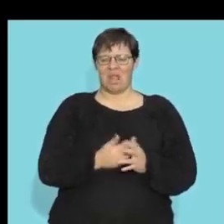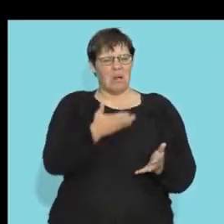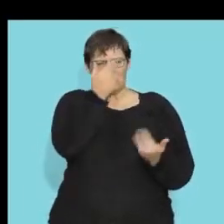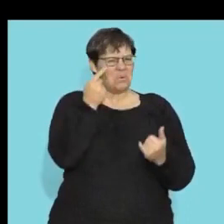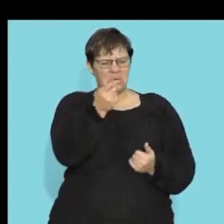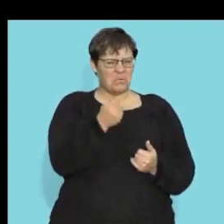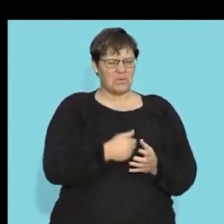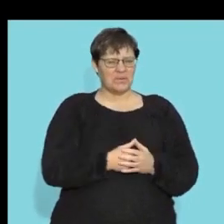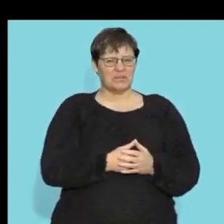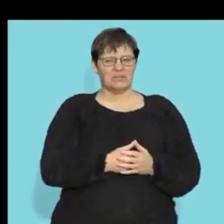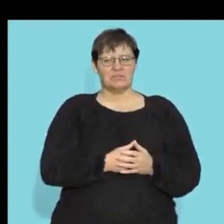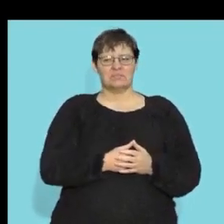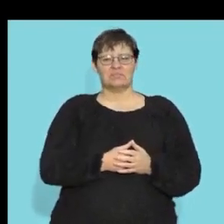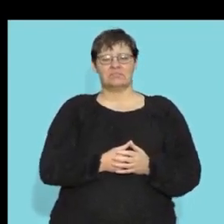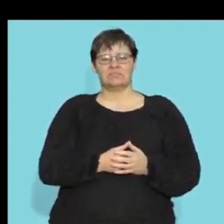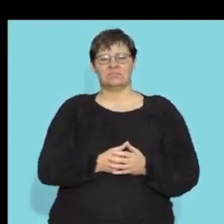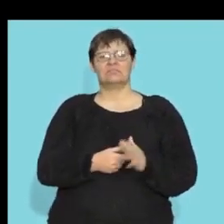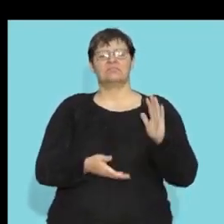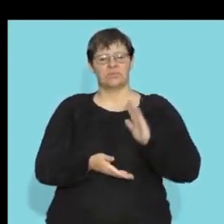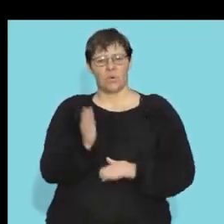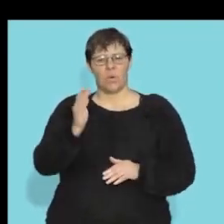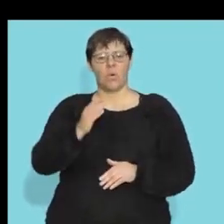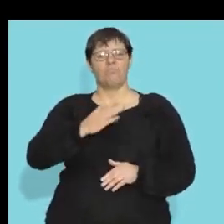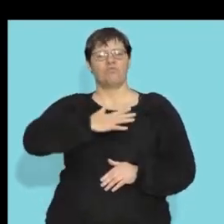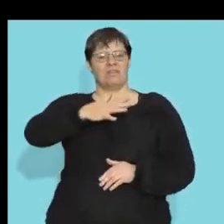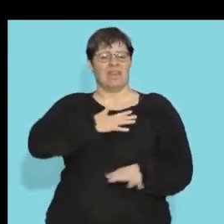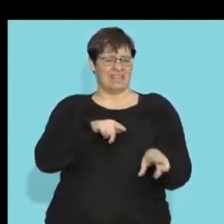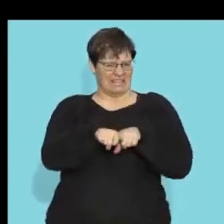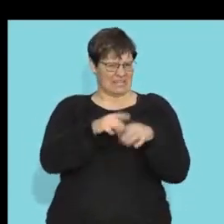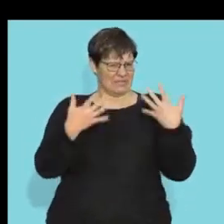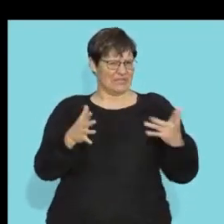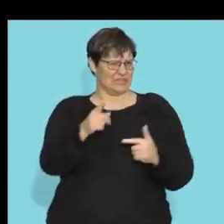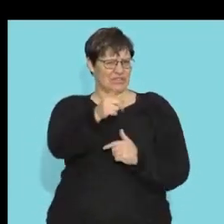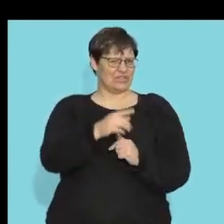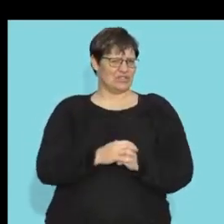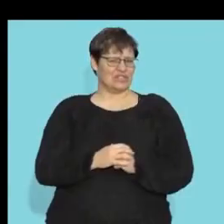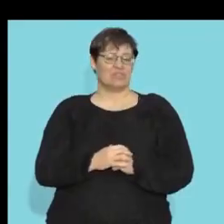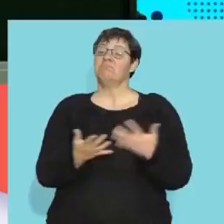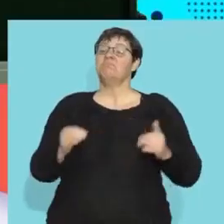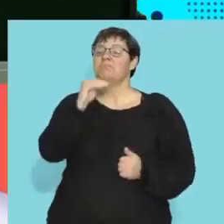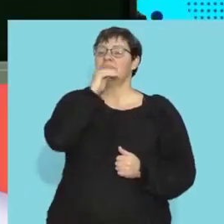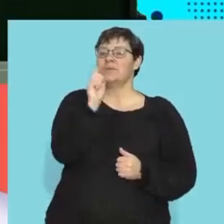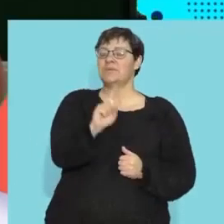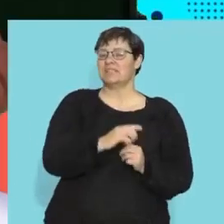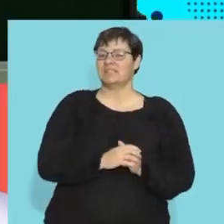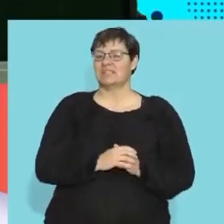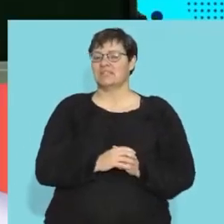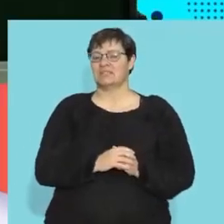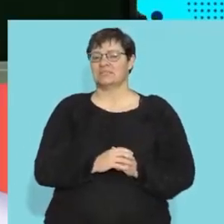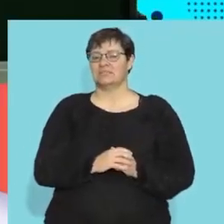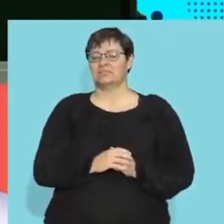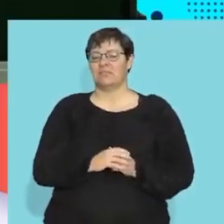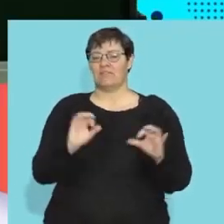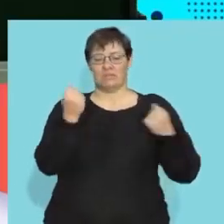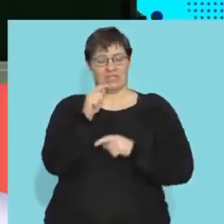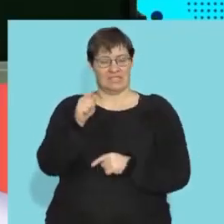any of you have ever had to have a breathing test, right? And basically what it means is you've got